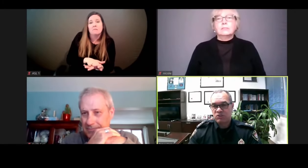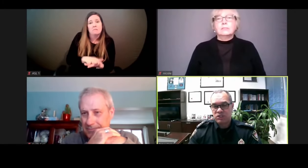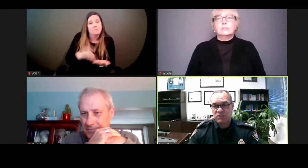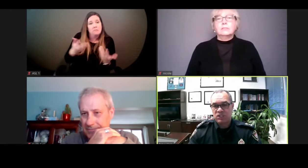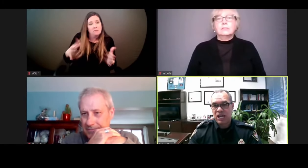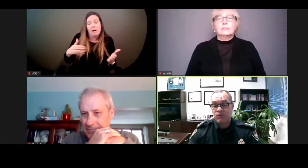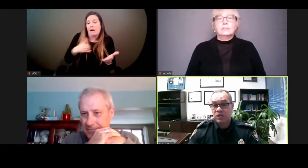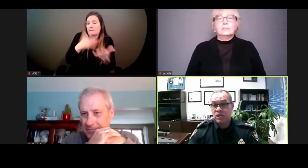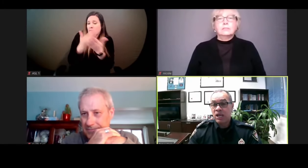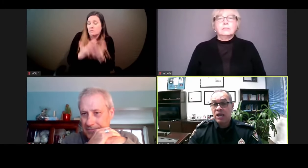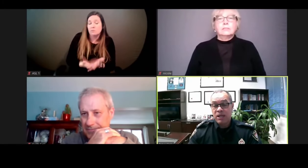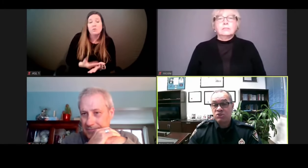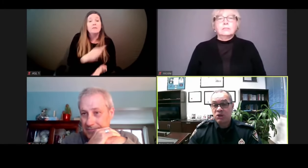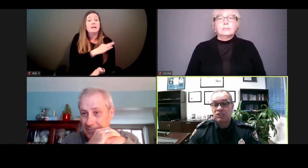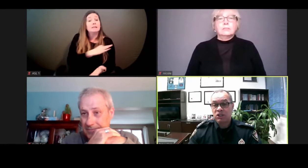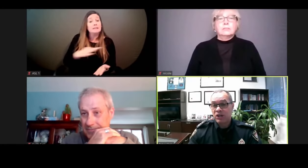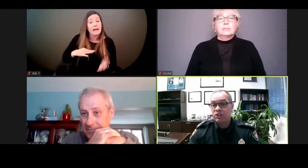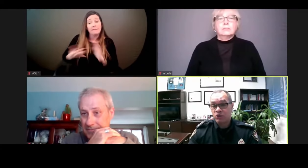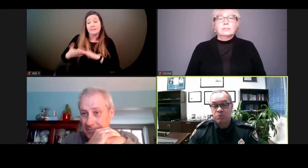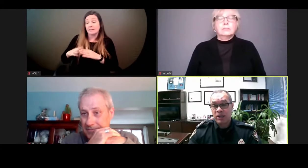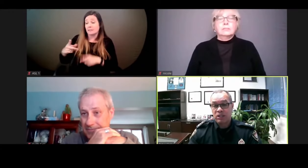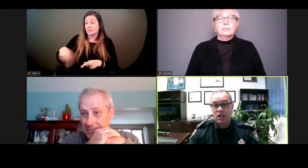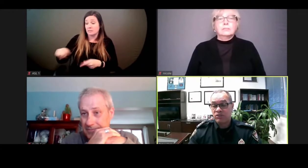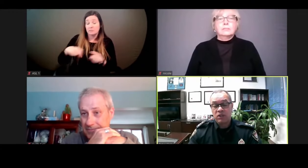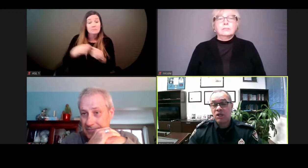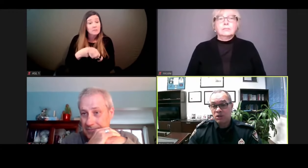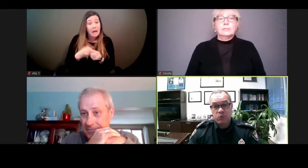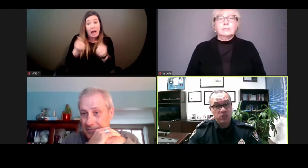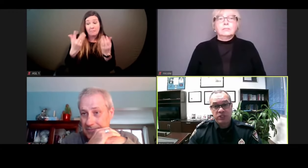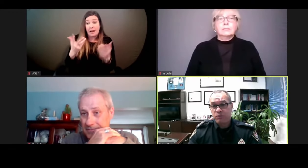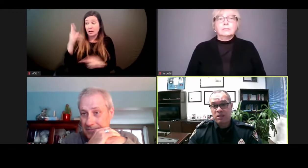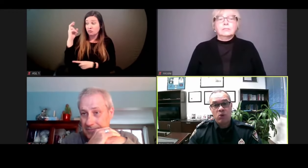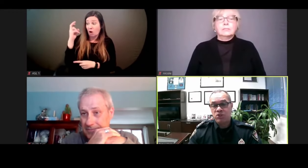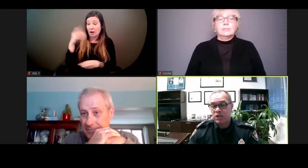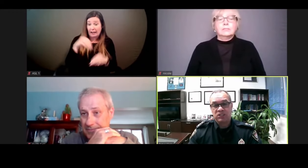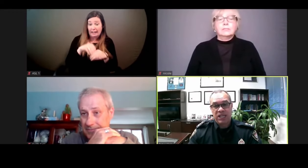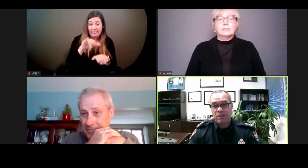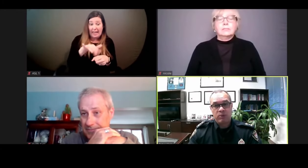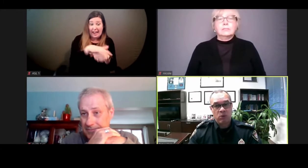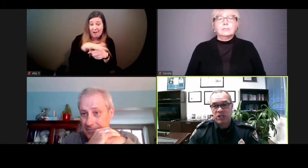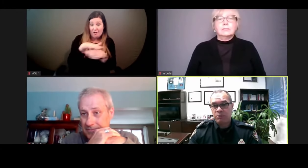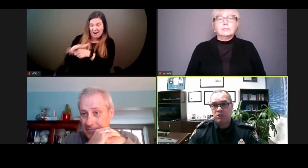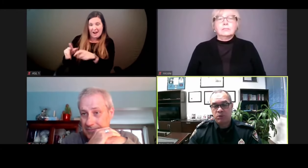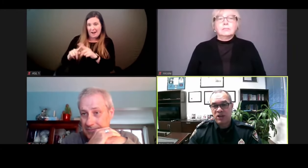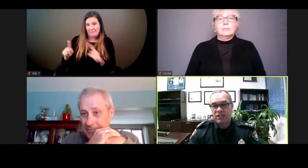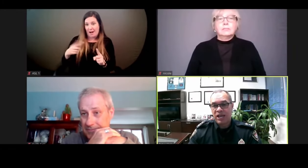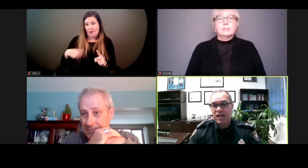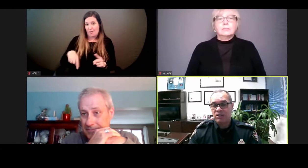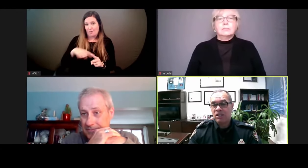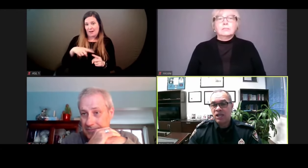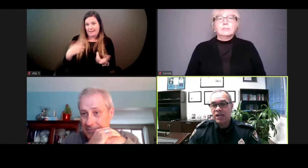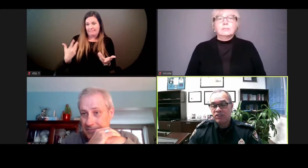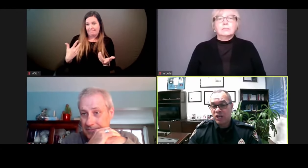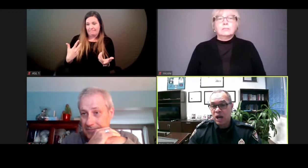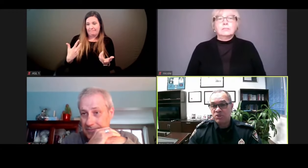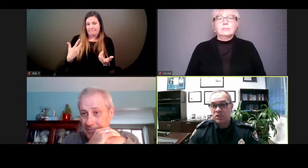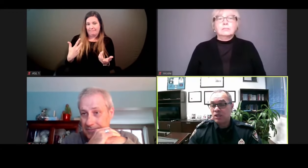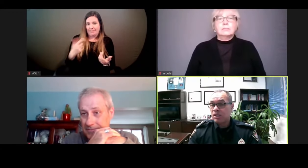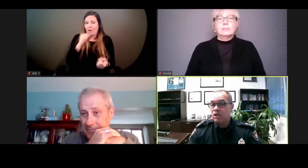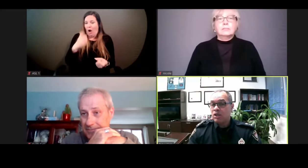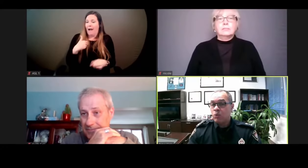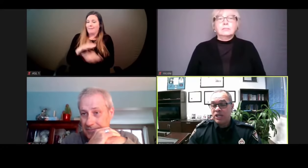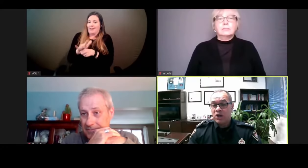participation of city staff. And many trucks are in those parking lots. Unfortunately, many more trucks came and we weren't able to provide that as an